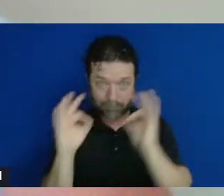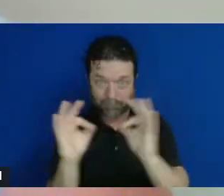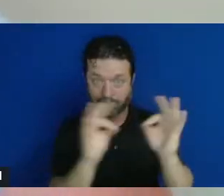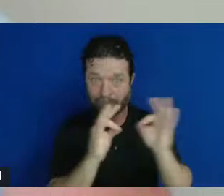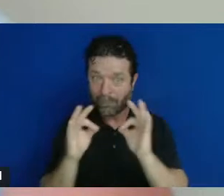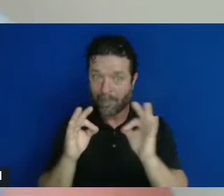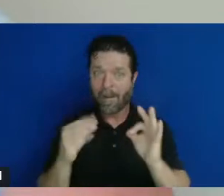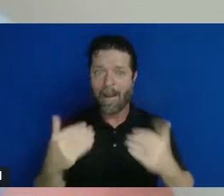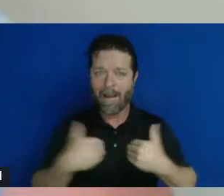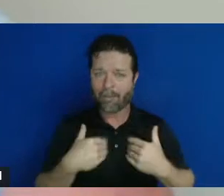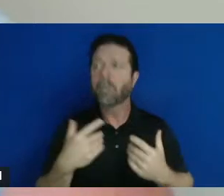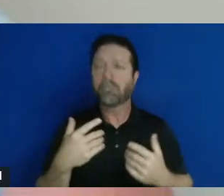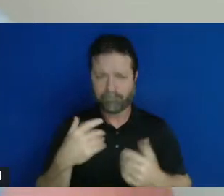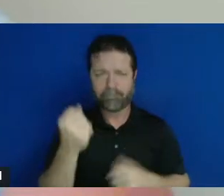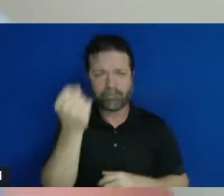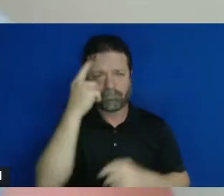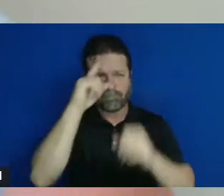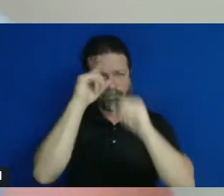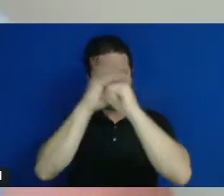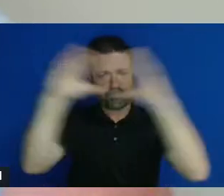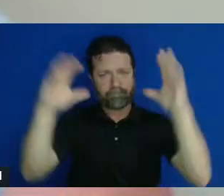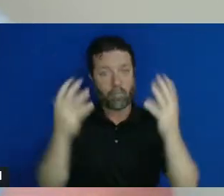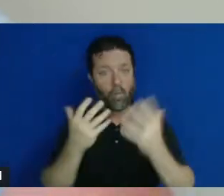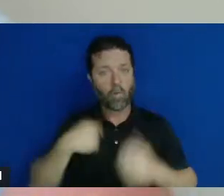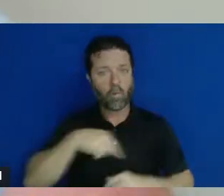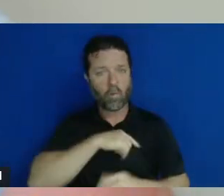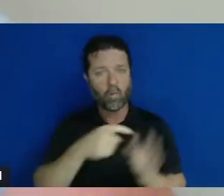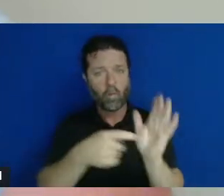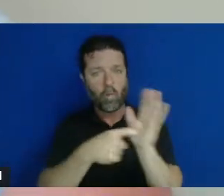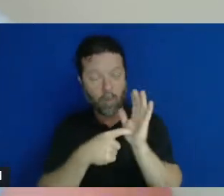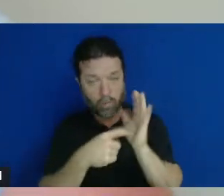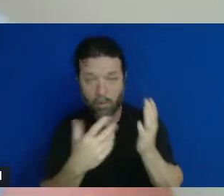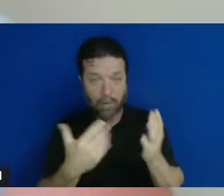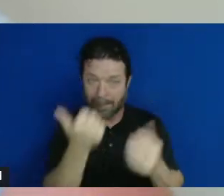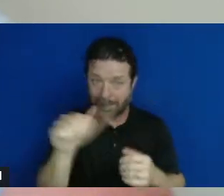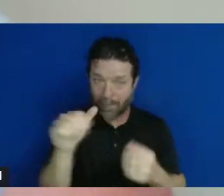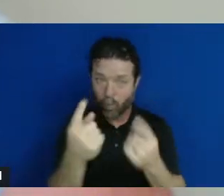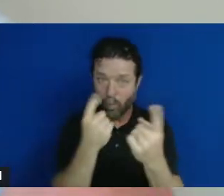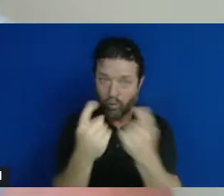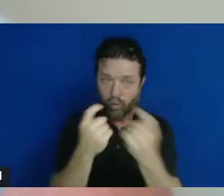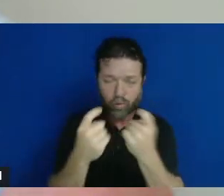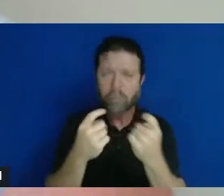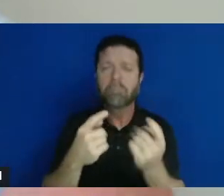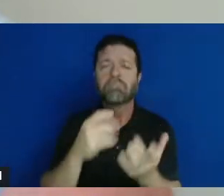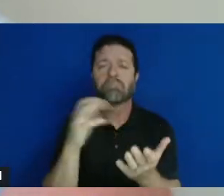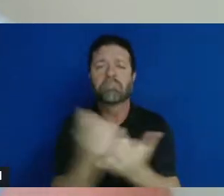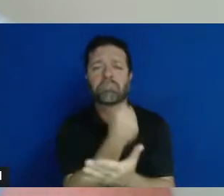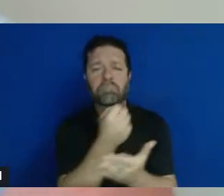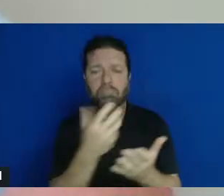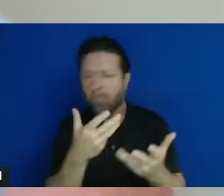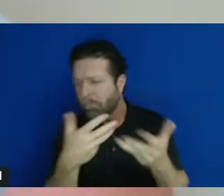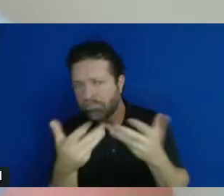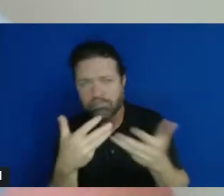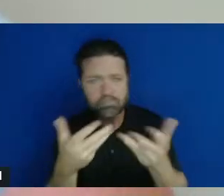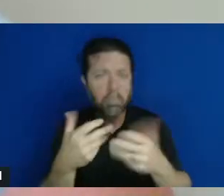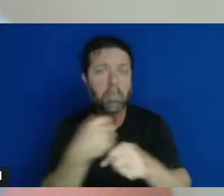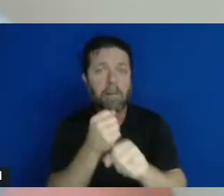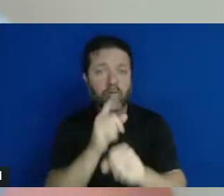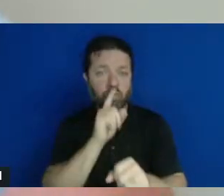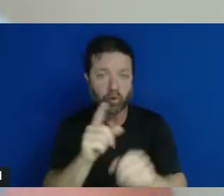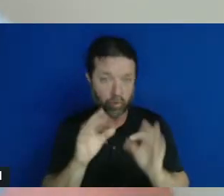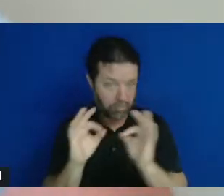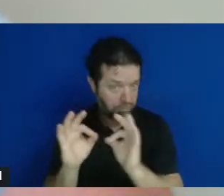there's any questions at all on the candidate side, it's another opportunity for them to go over everything and make sure there's no room